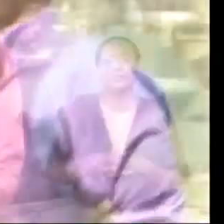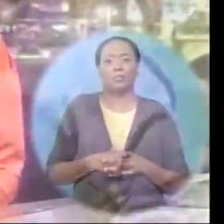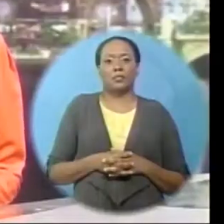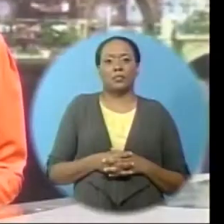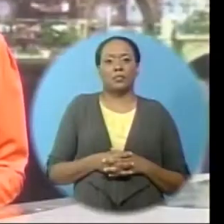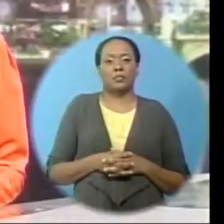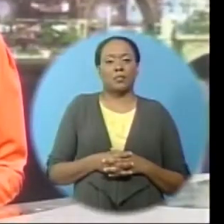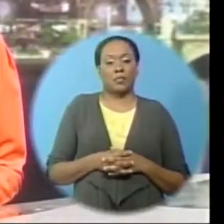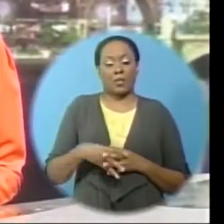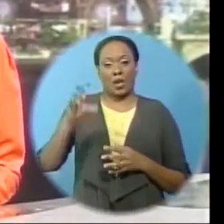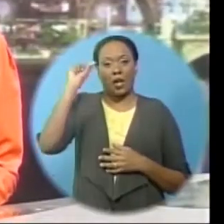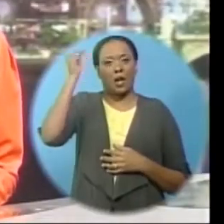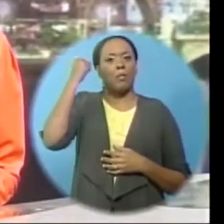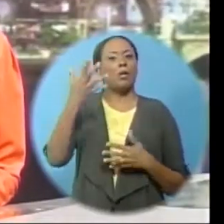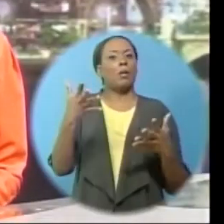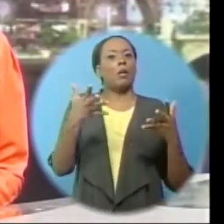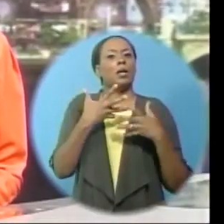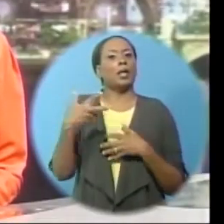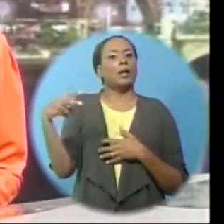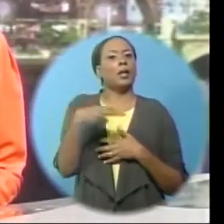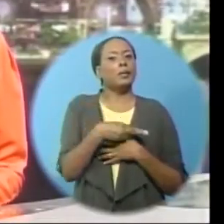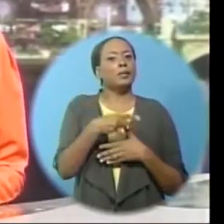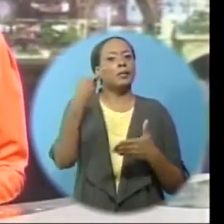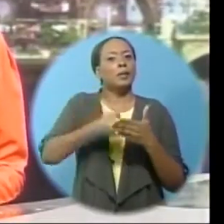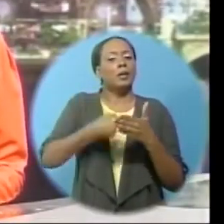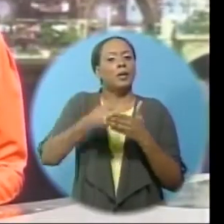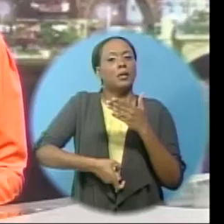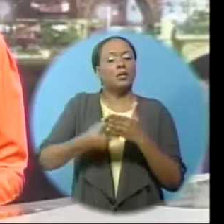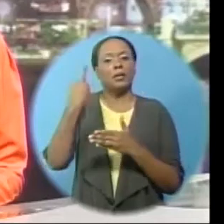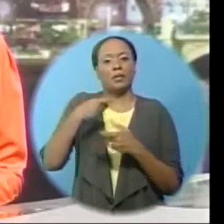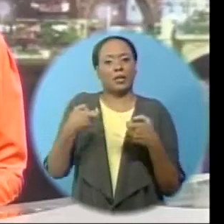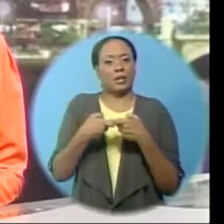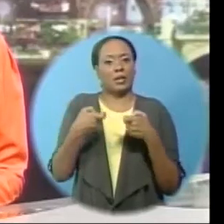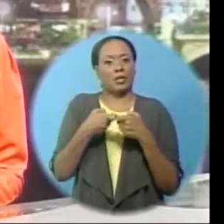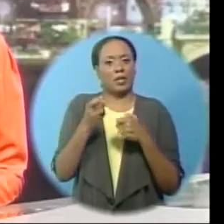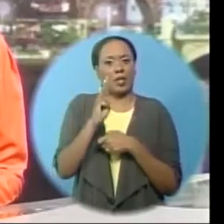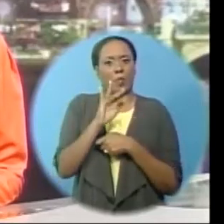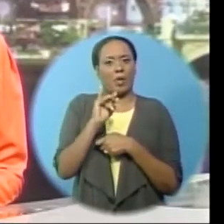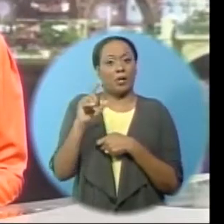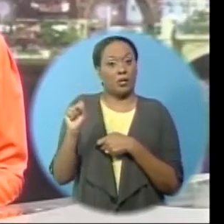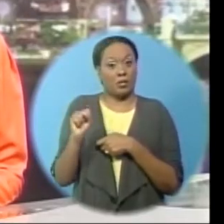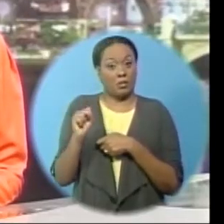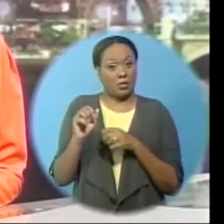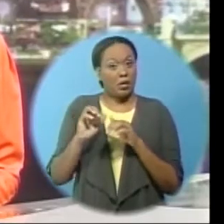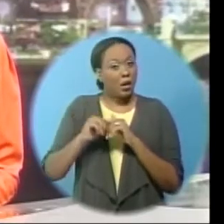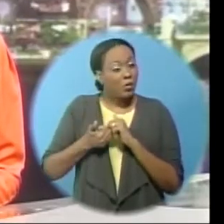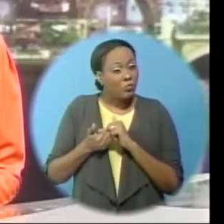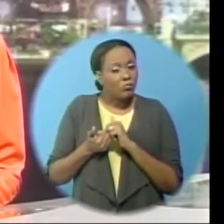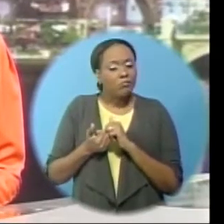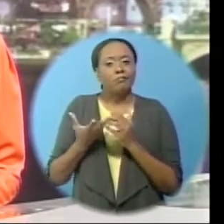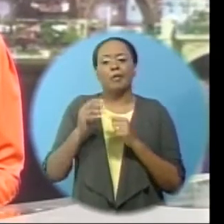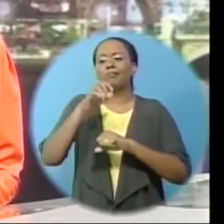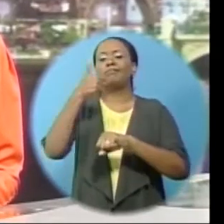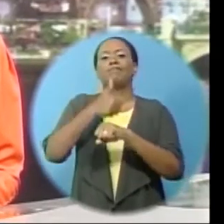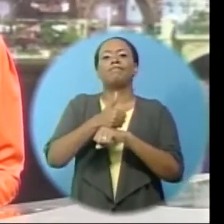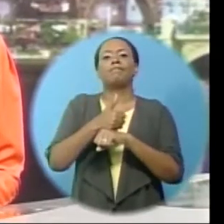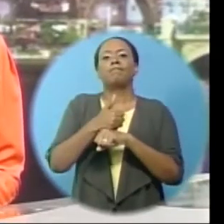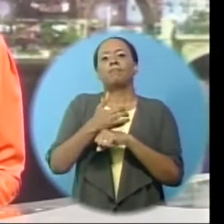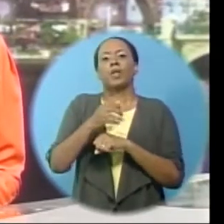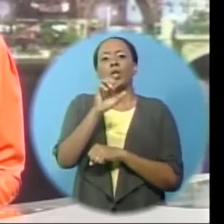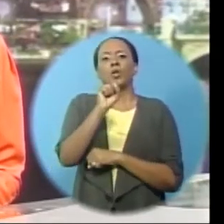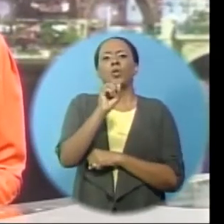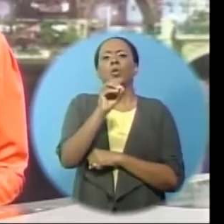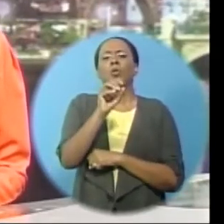News. Government is seeking to cut its high electricity bills by installing solar panels on over a dozen